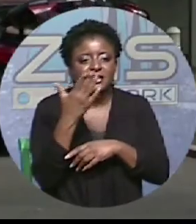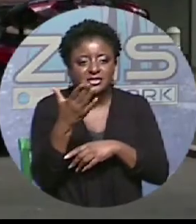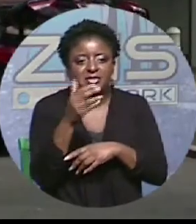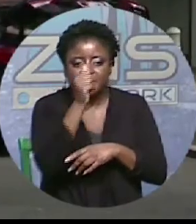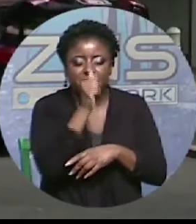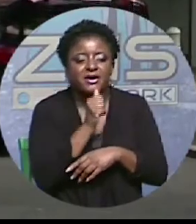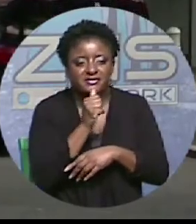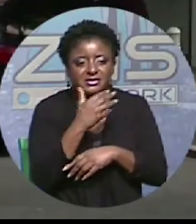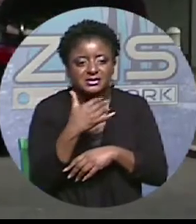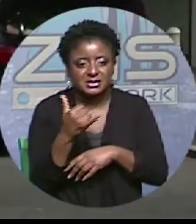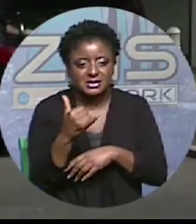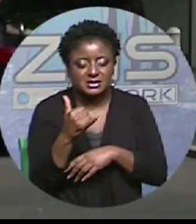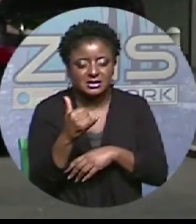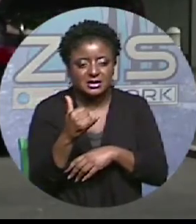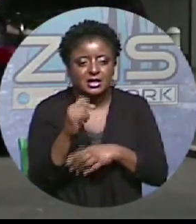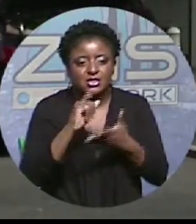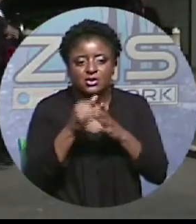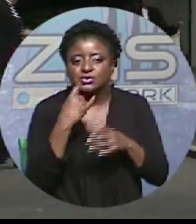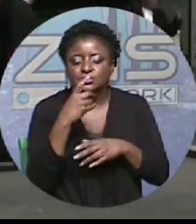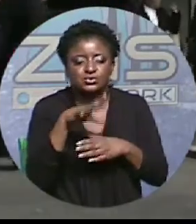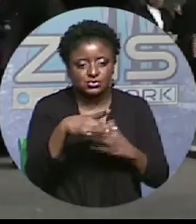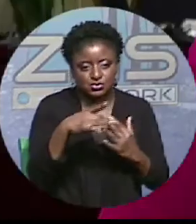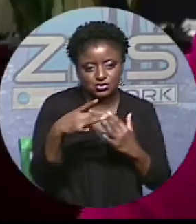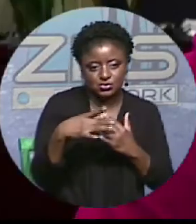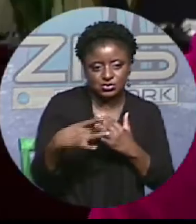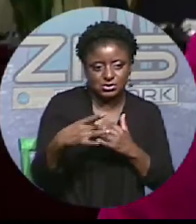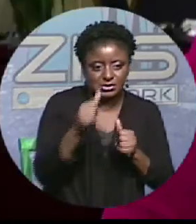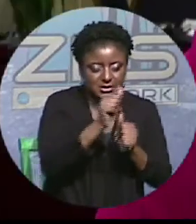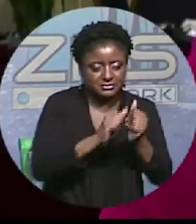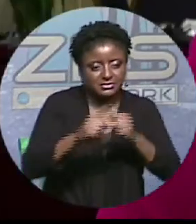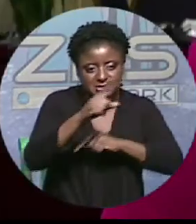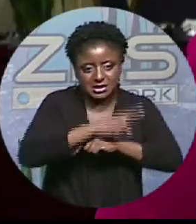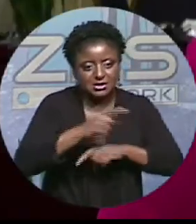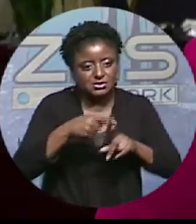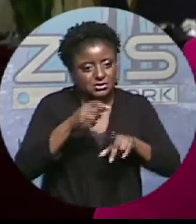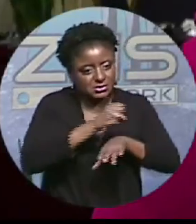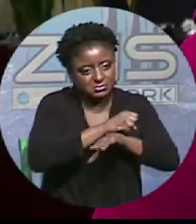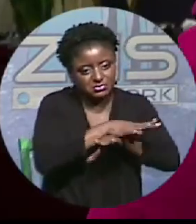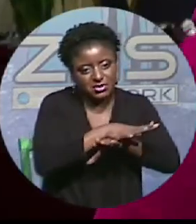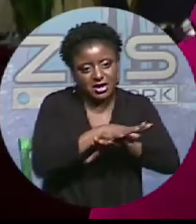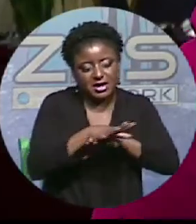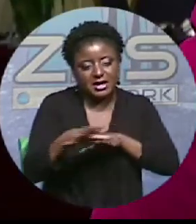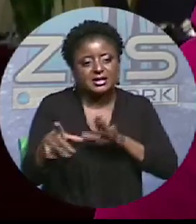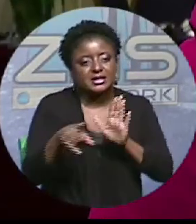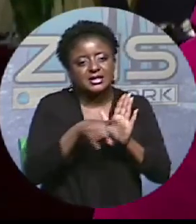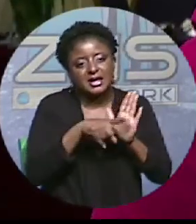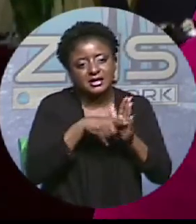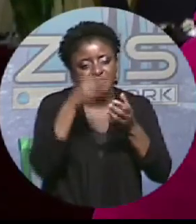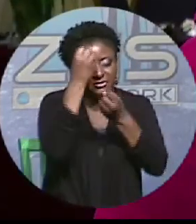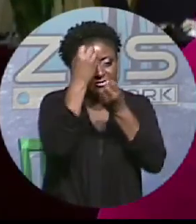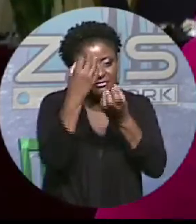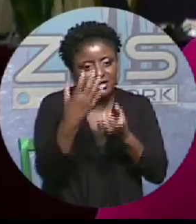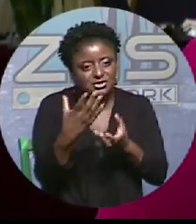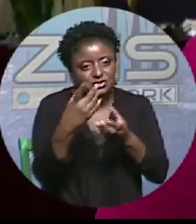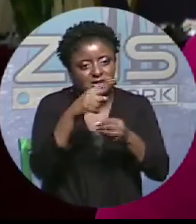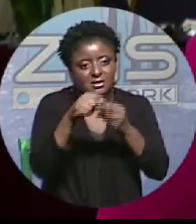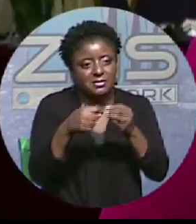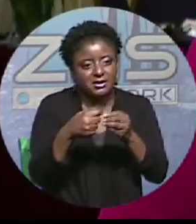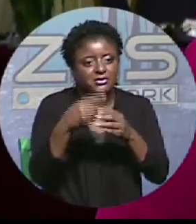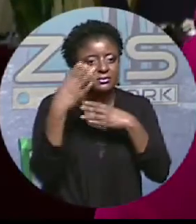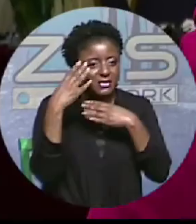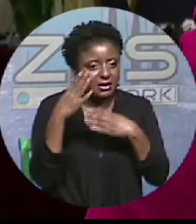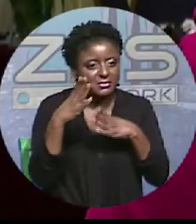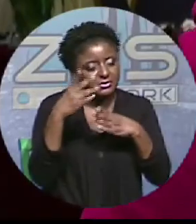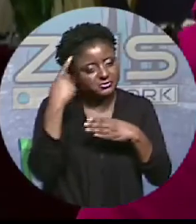who choose on a day-to-day basis to spread negative information about this jurisdiction,